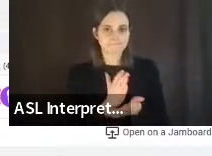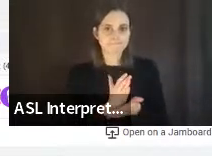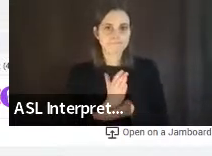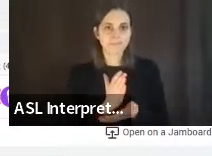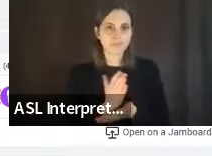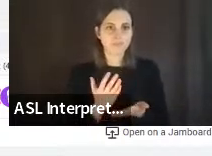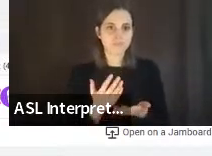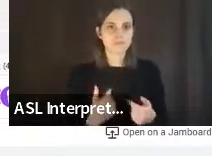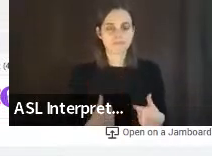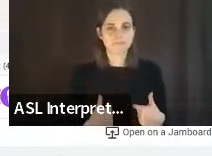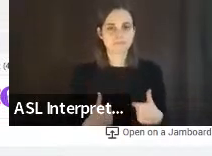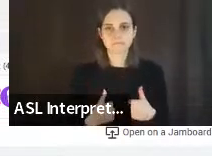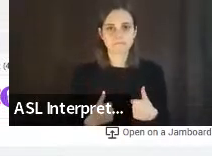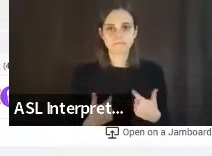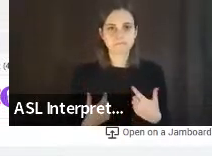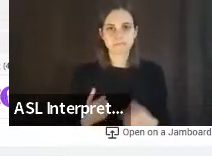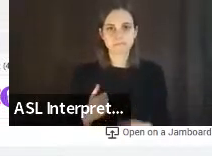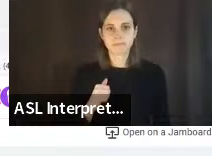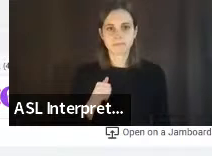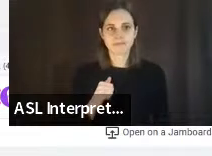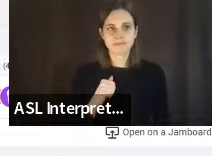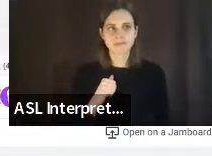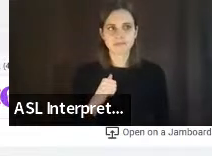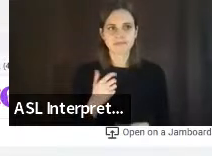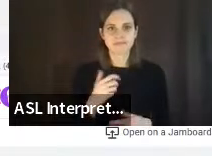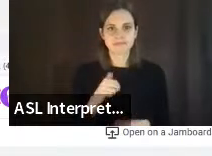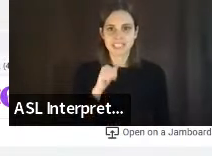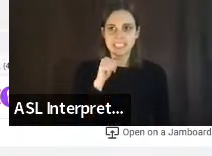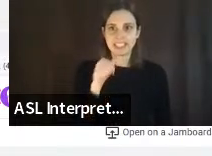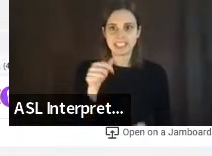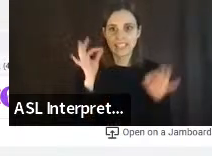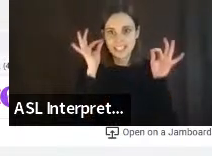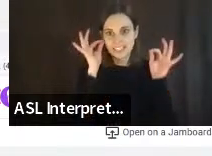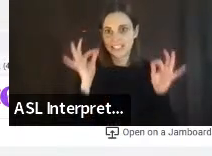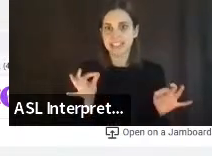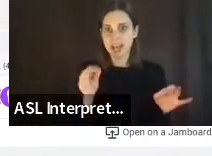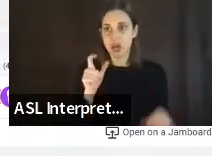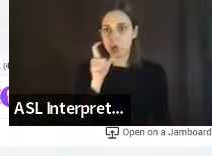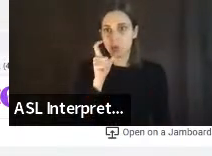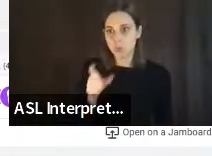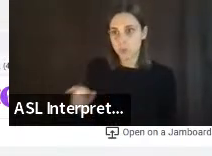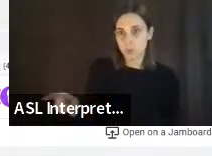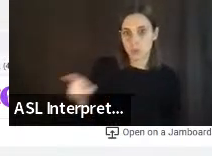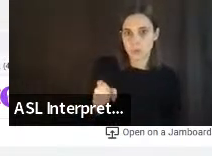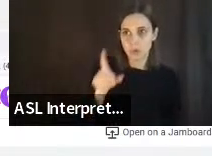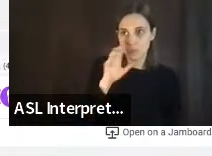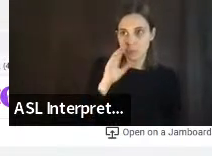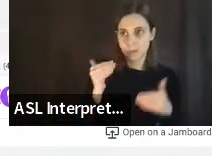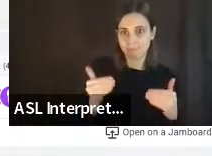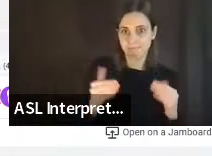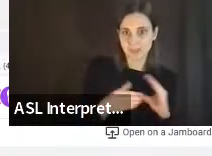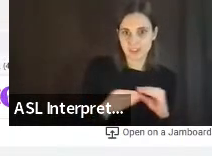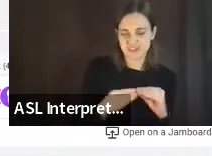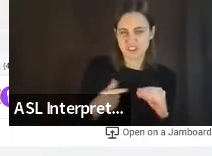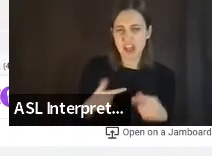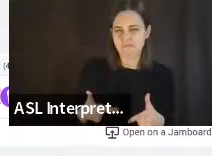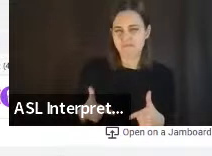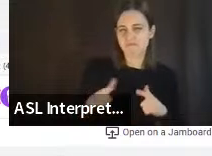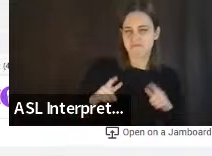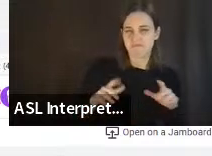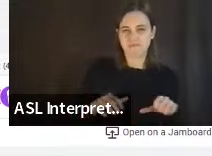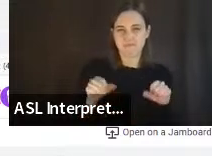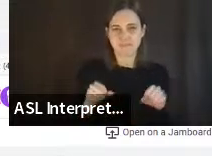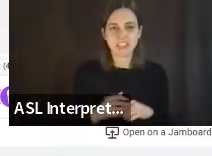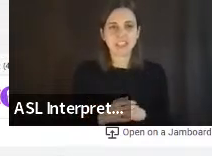I didn't make any of you volunteer, so I will go ahead and report out on our conversation. So folks had